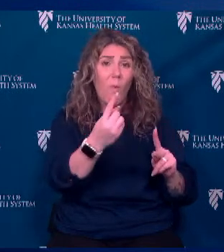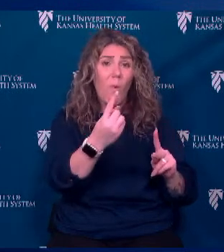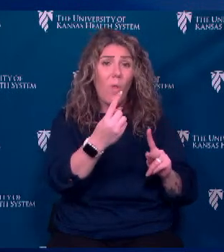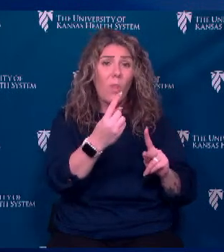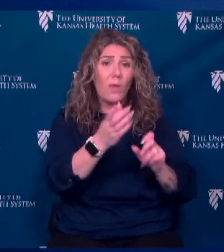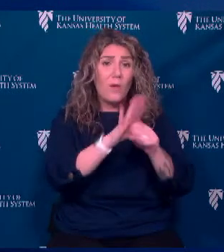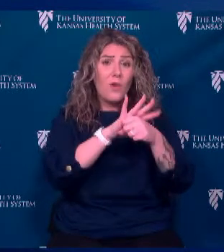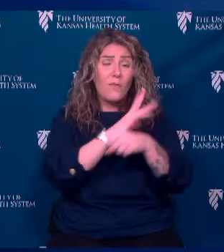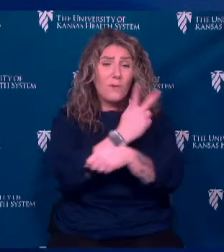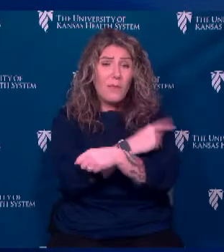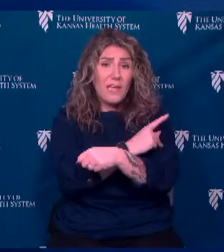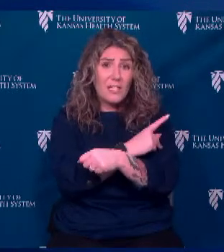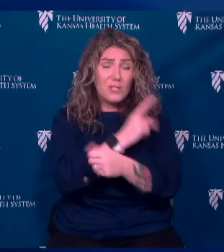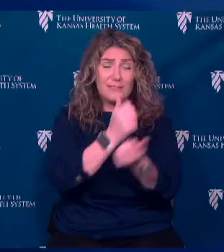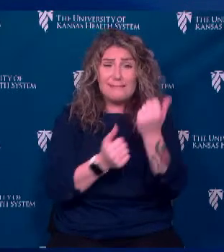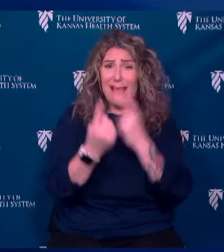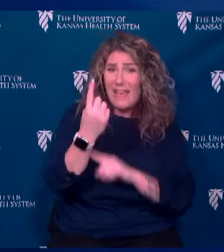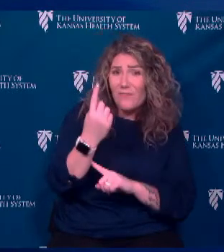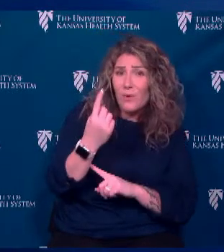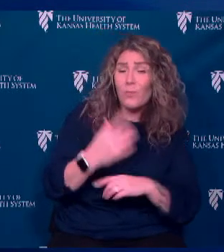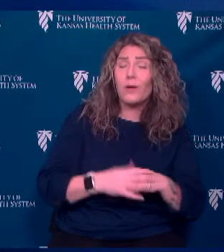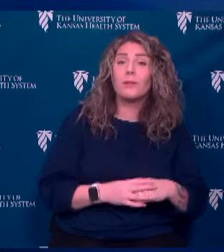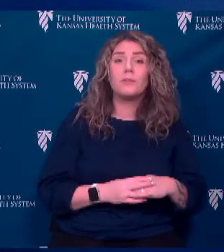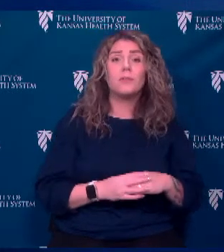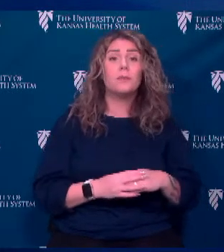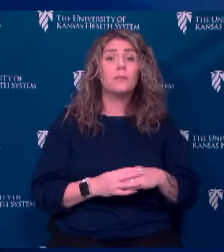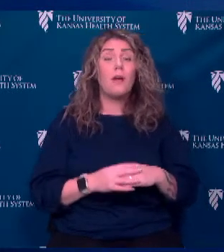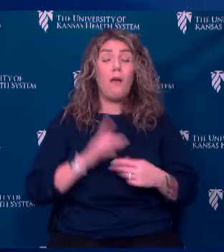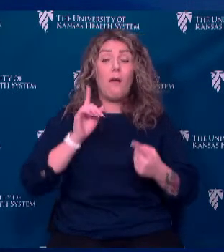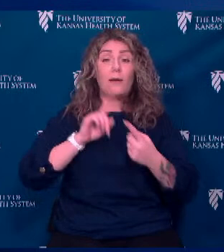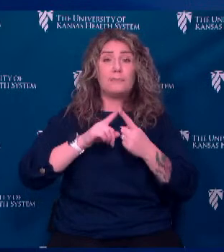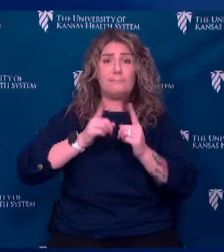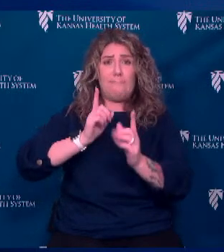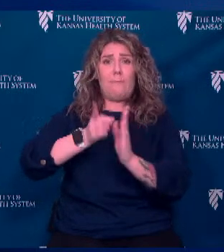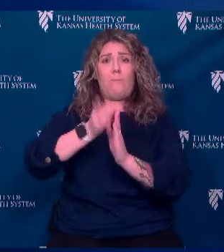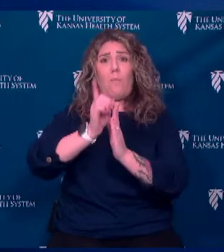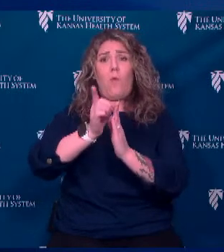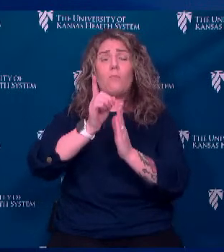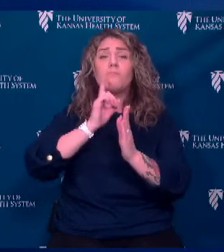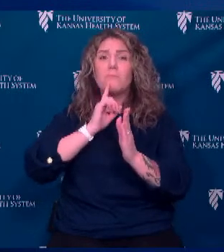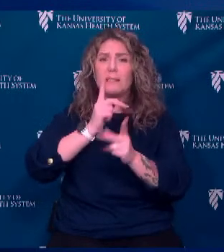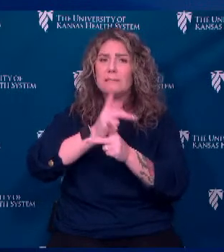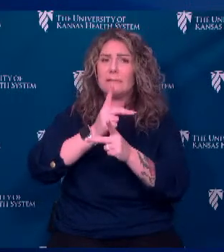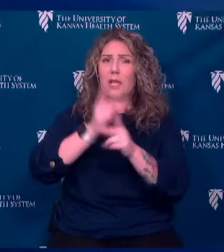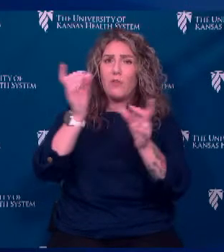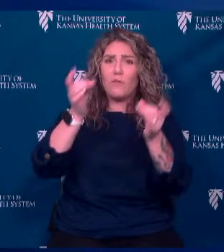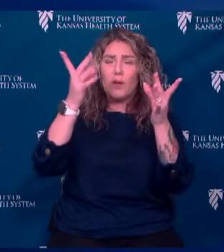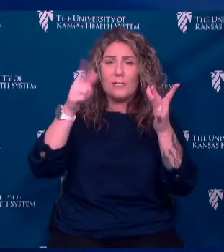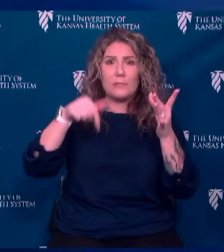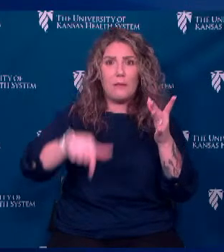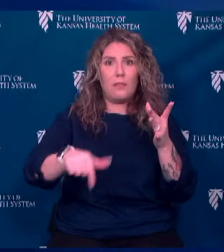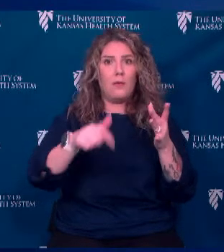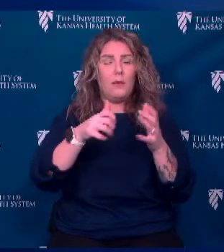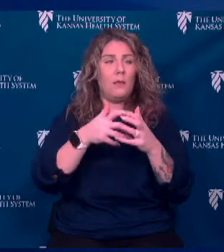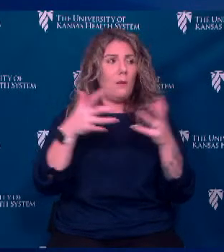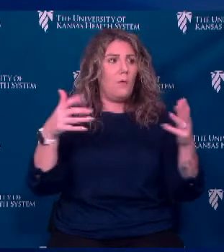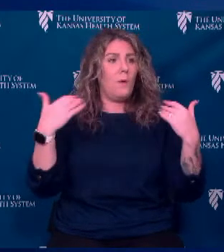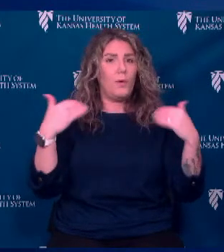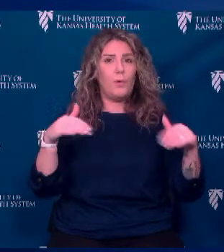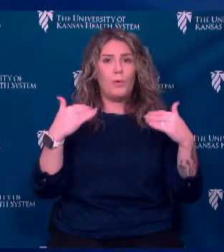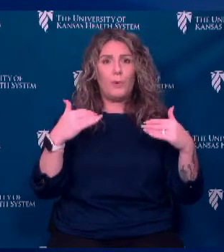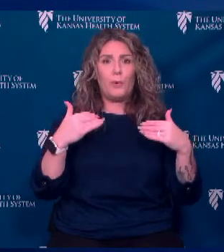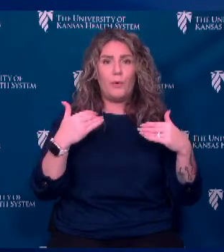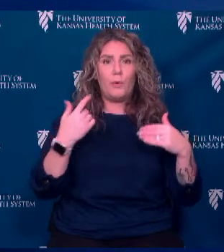everyone. And until we get to the point where we can really take care of a crisis of this magnitude, we need us